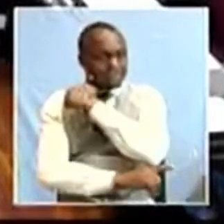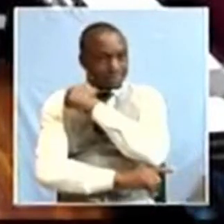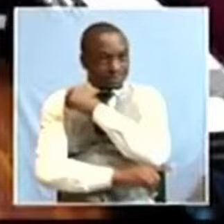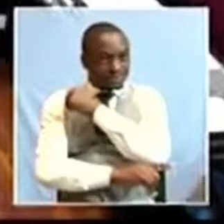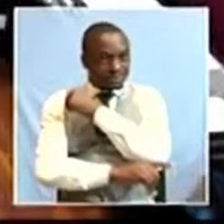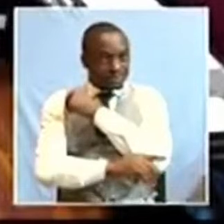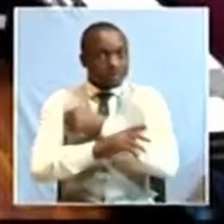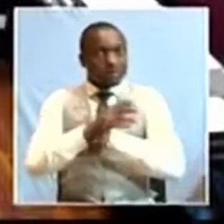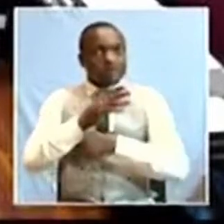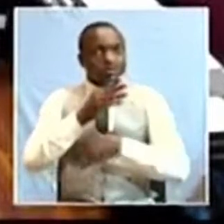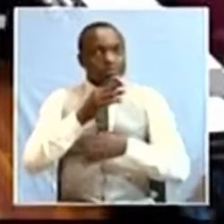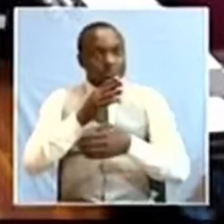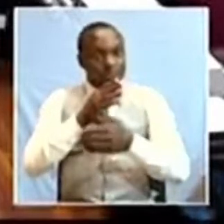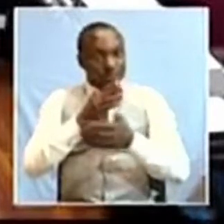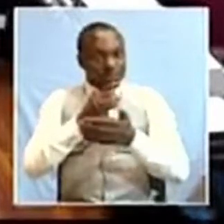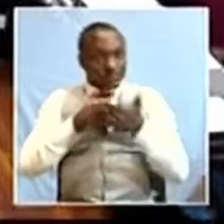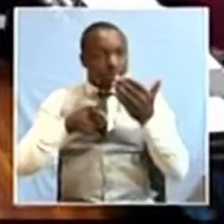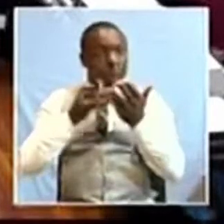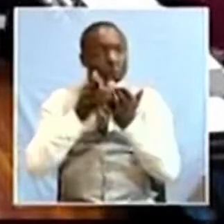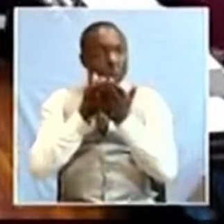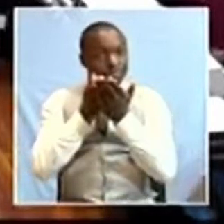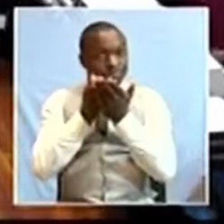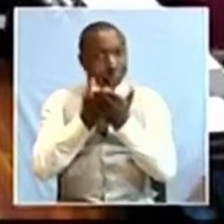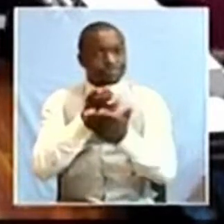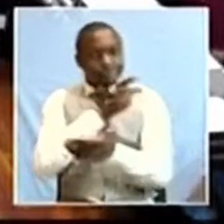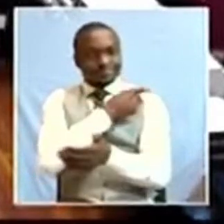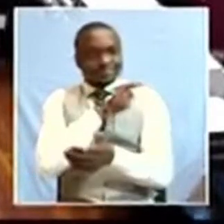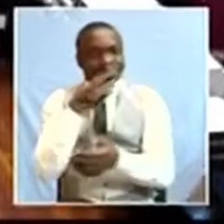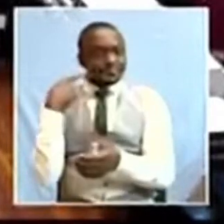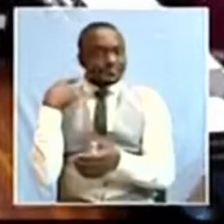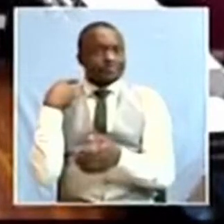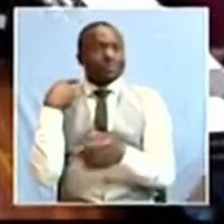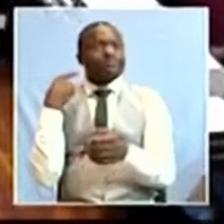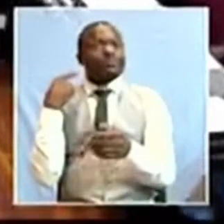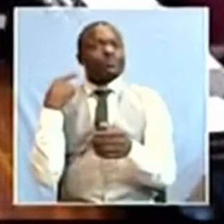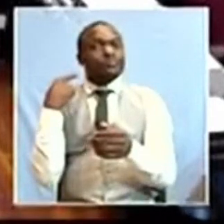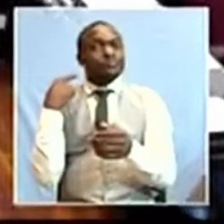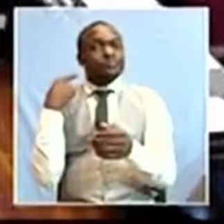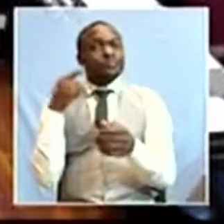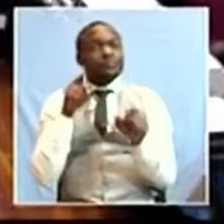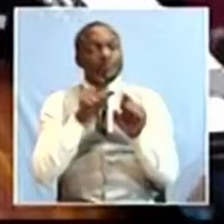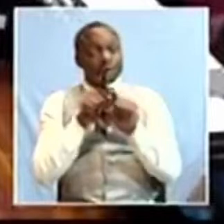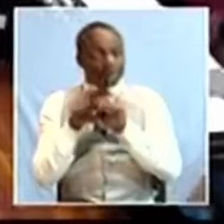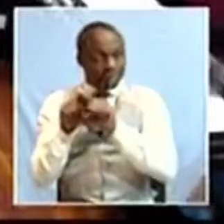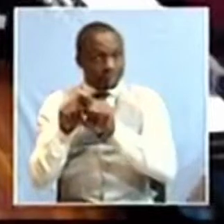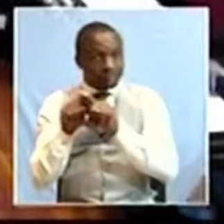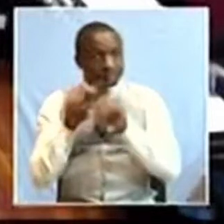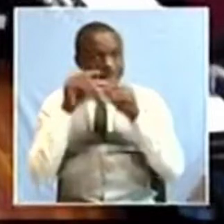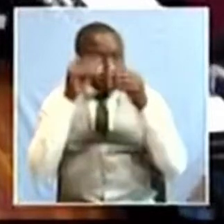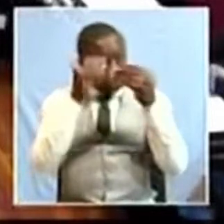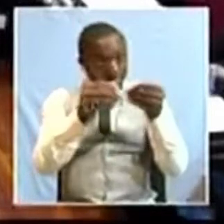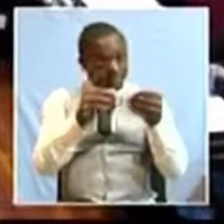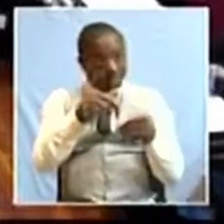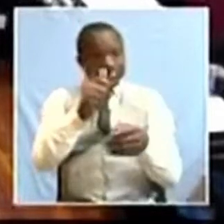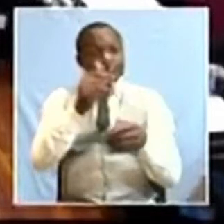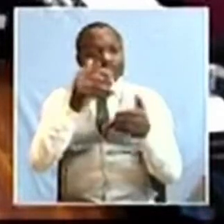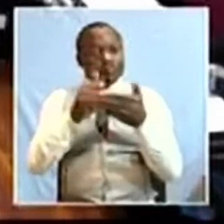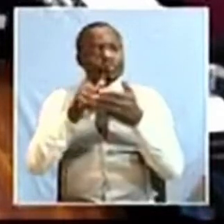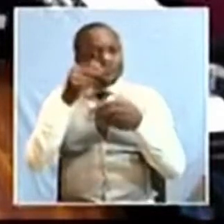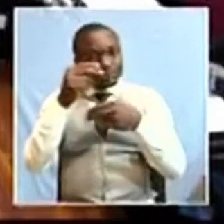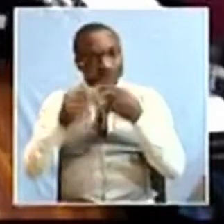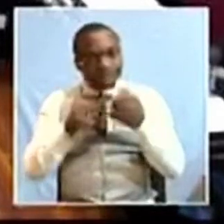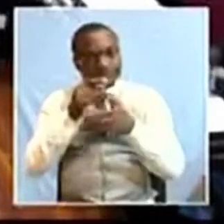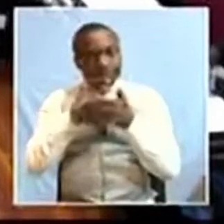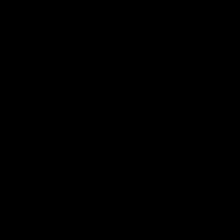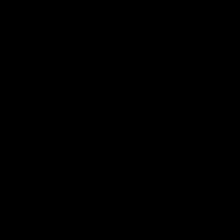the House as well as the committee. And the same is extended to yourselves. This means that whatever